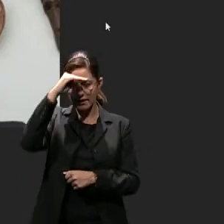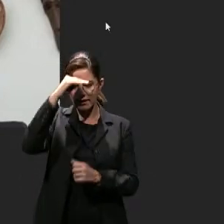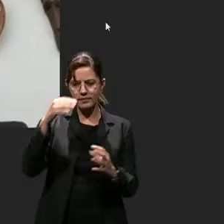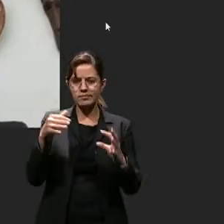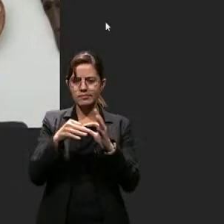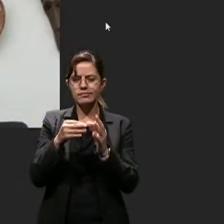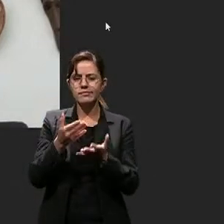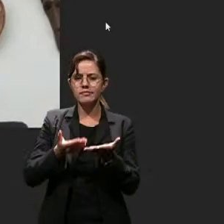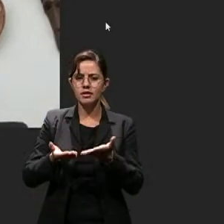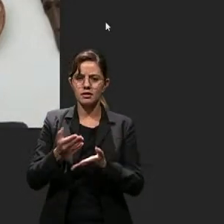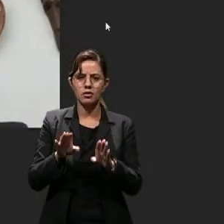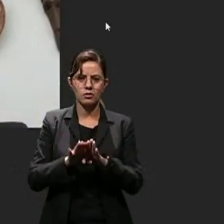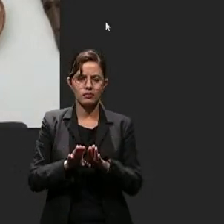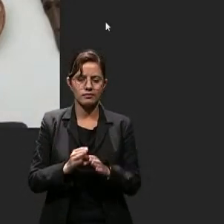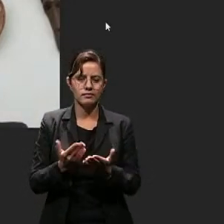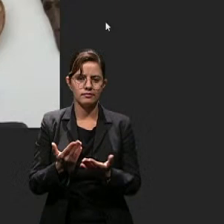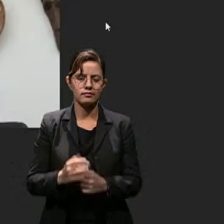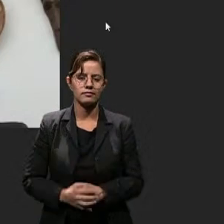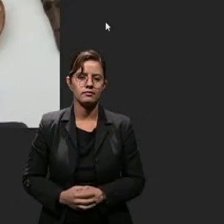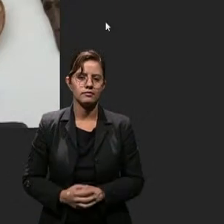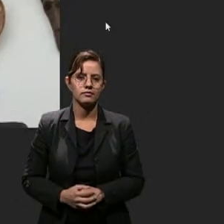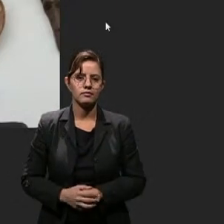of discussions of fraud?